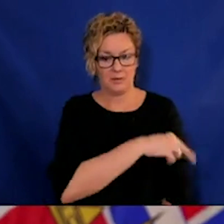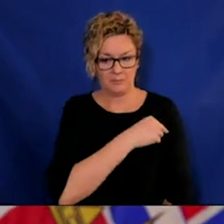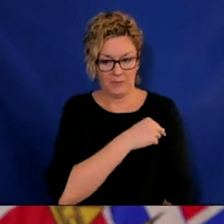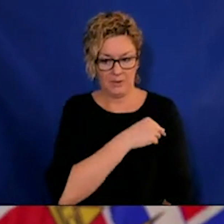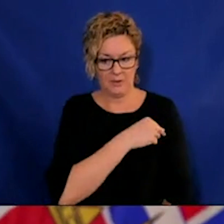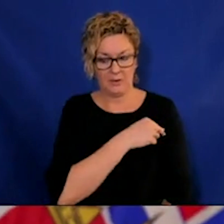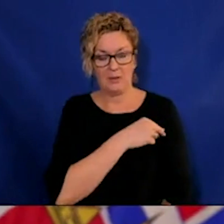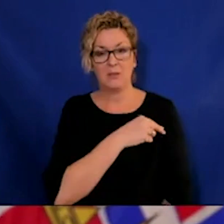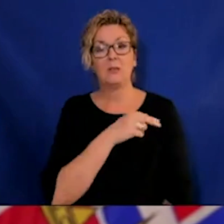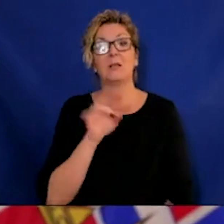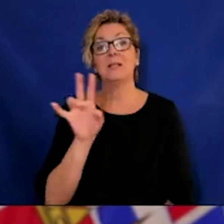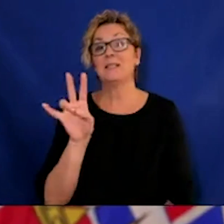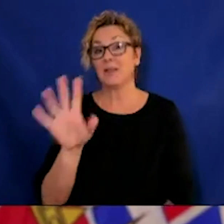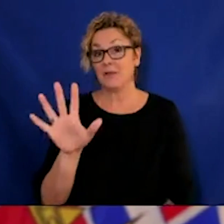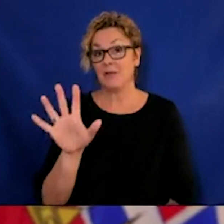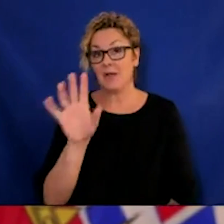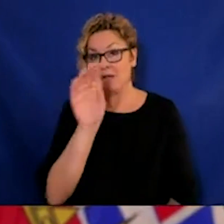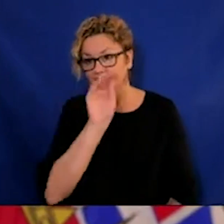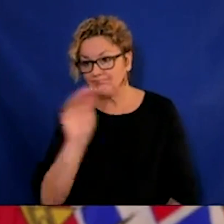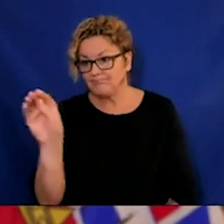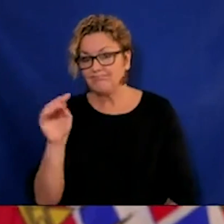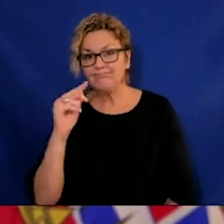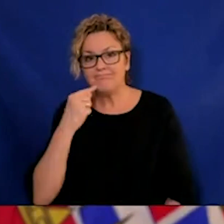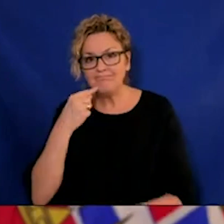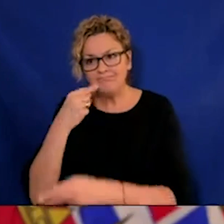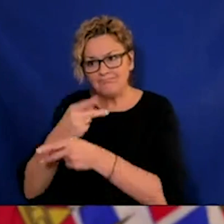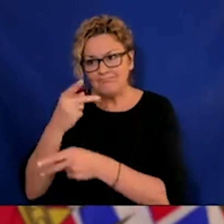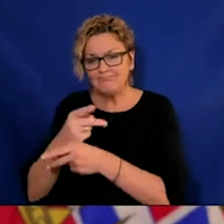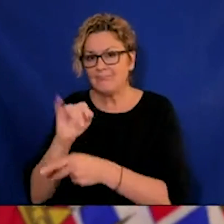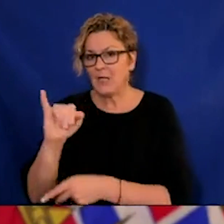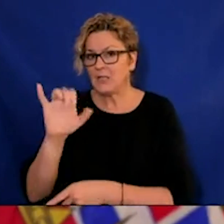or ICU. We have